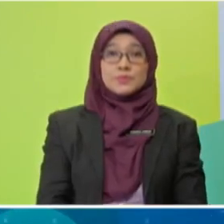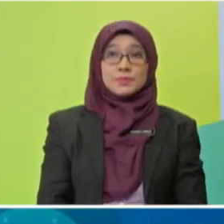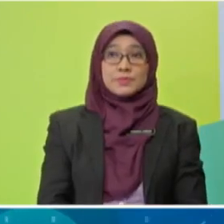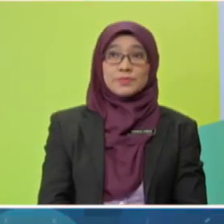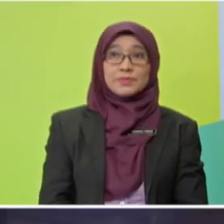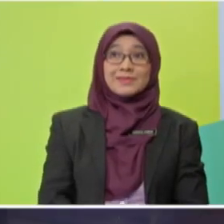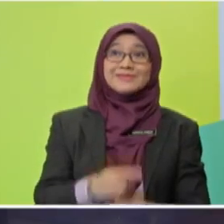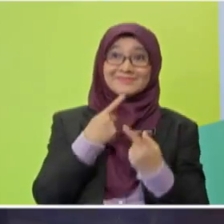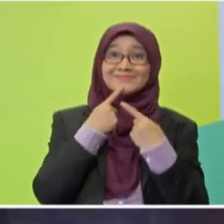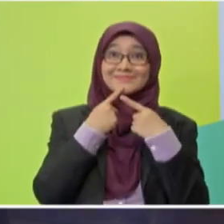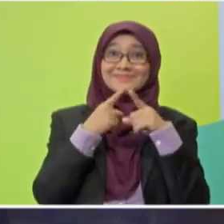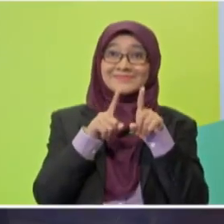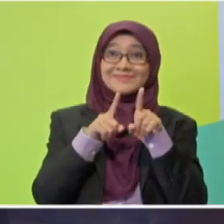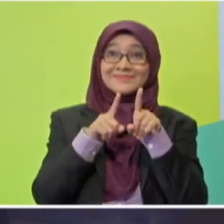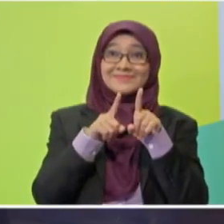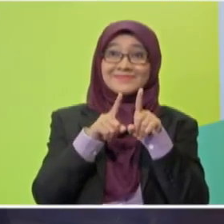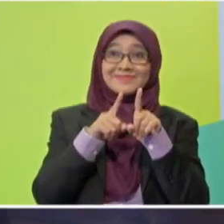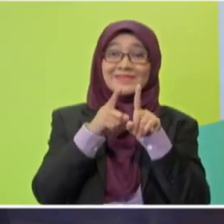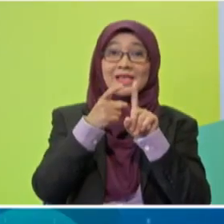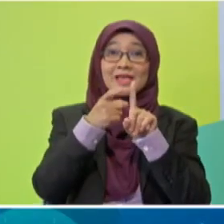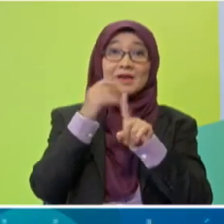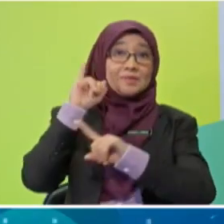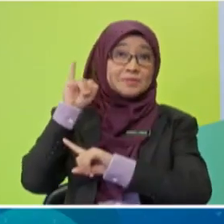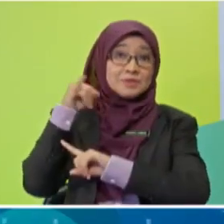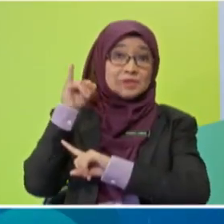Can I answer? Yes, please, Jay.